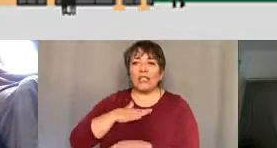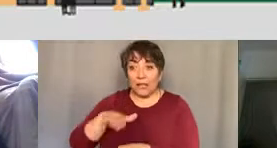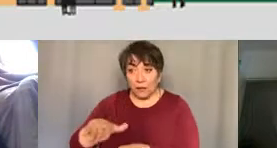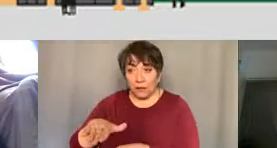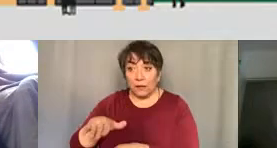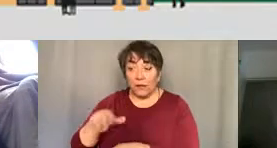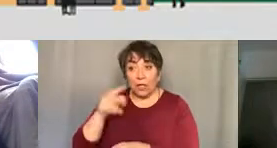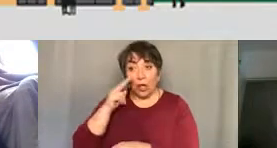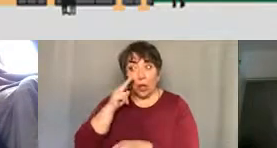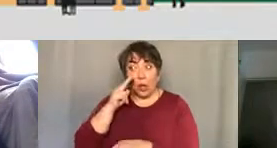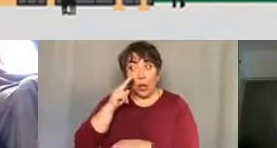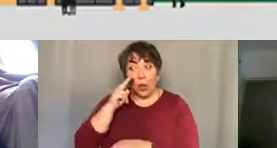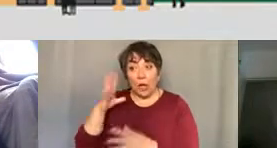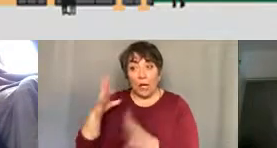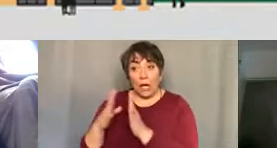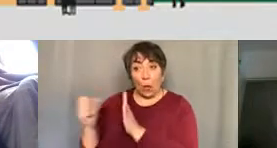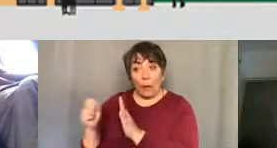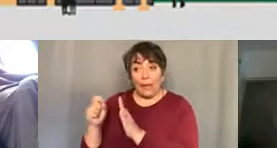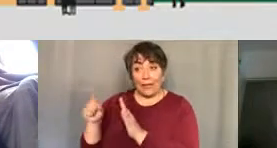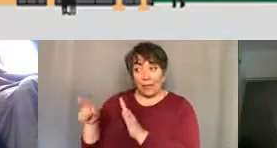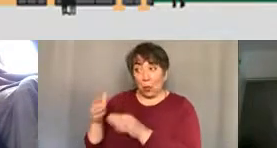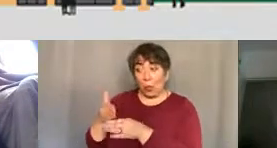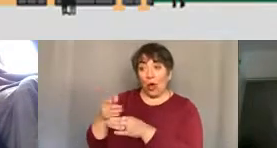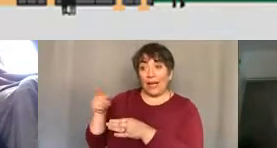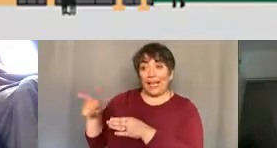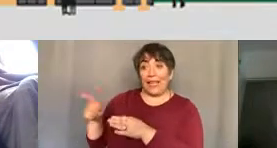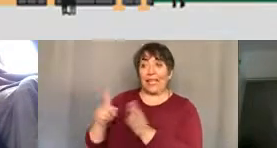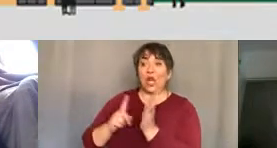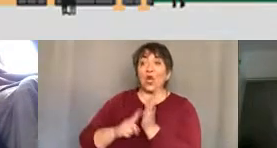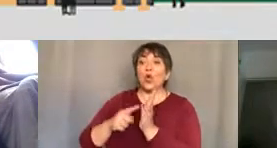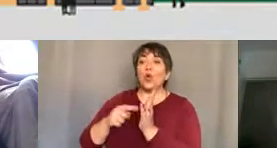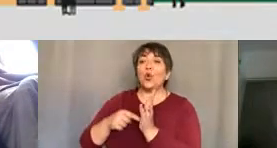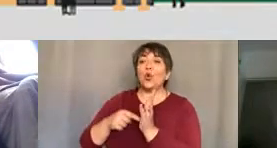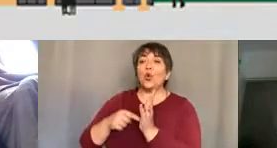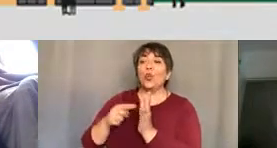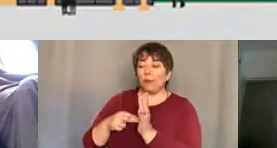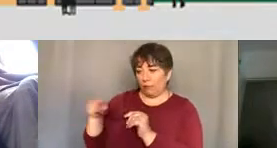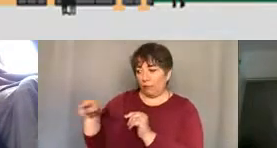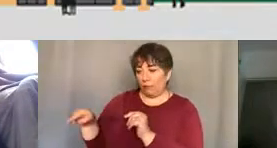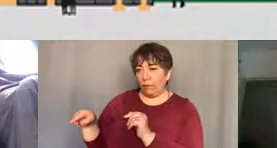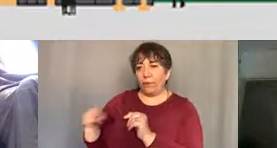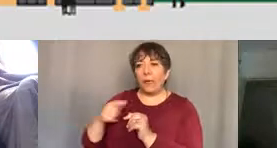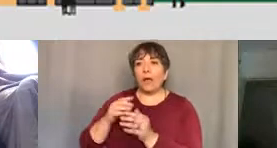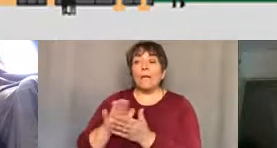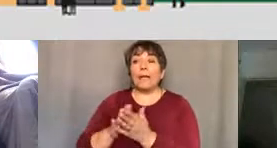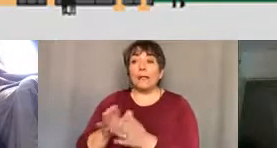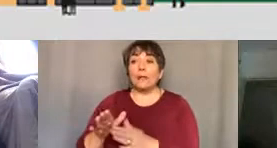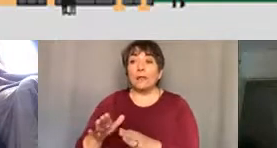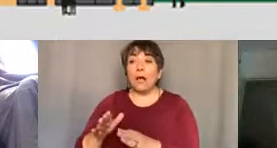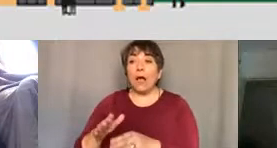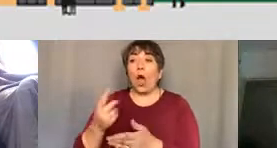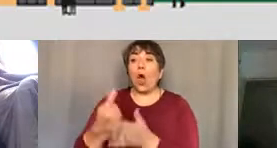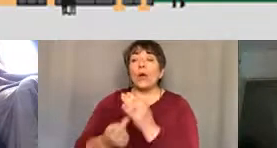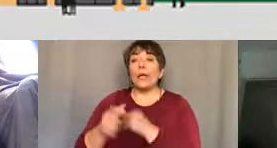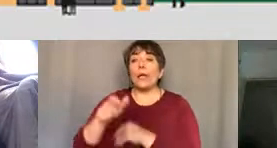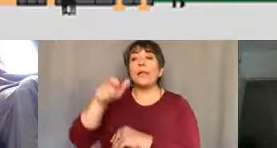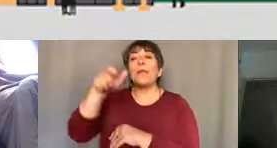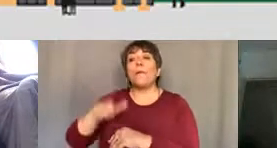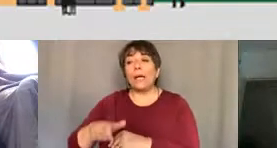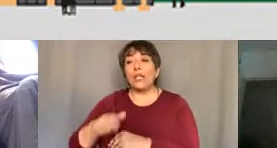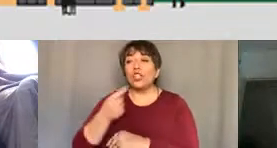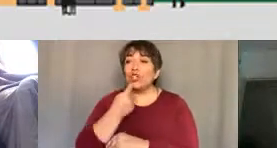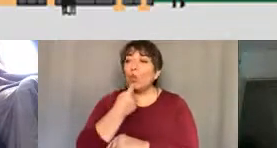Luton, which was around stopping third-party ordering of prescriptions so that patients ordered the medicines they needed, or their carer ordered